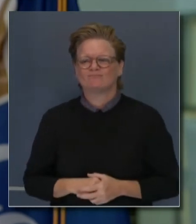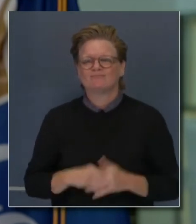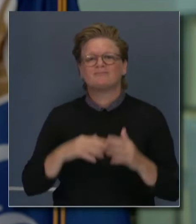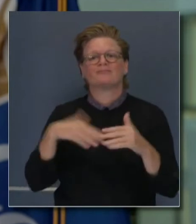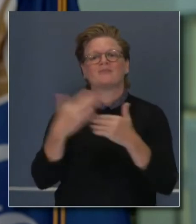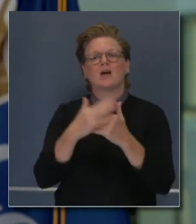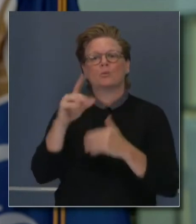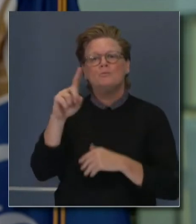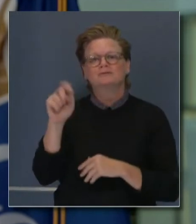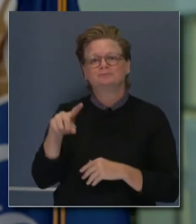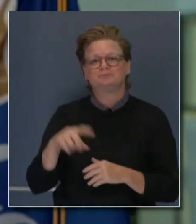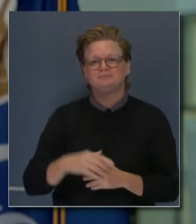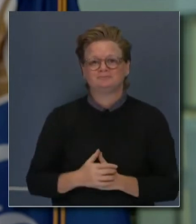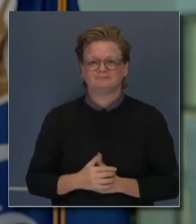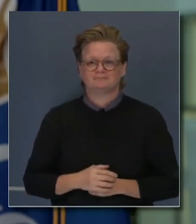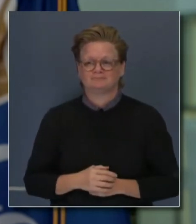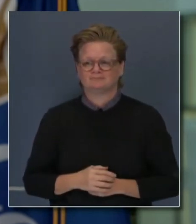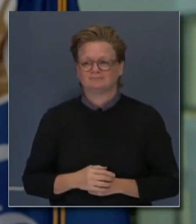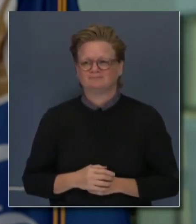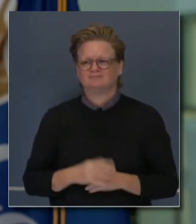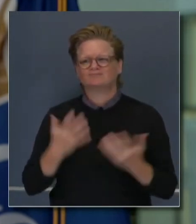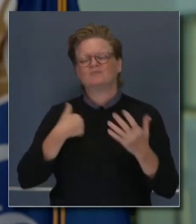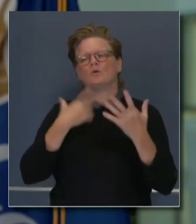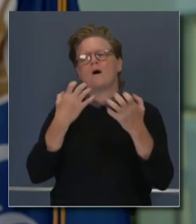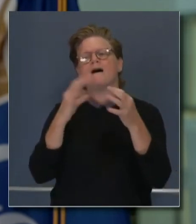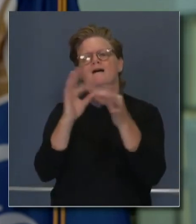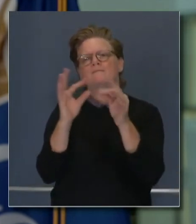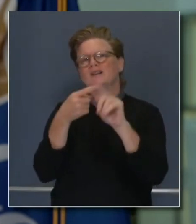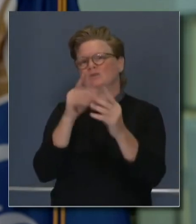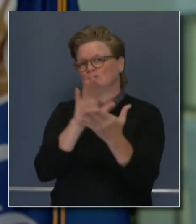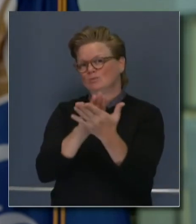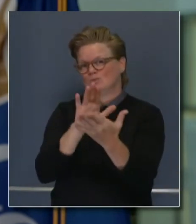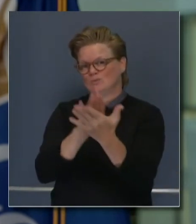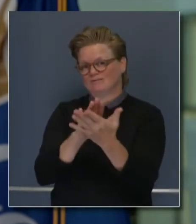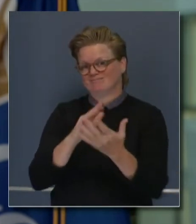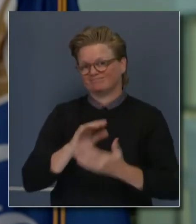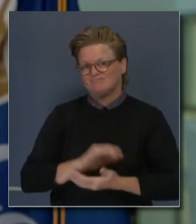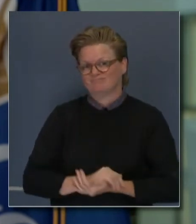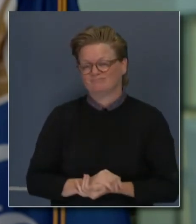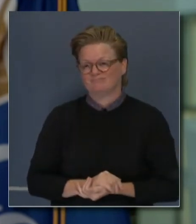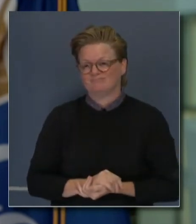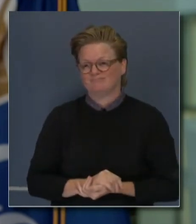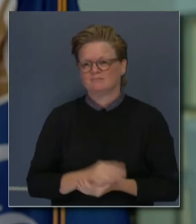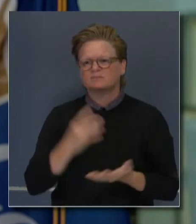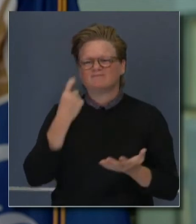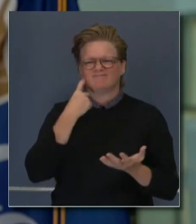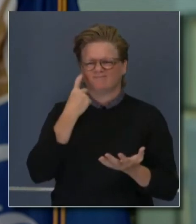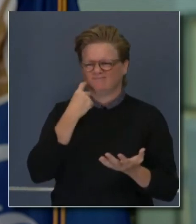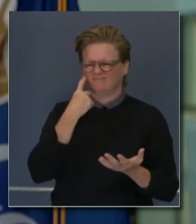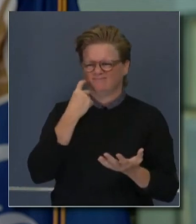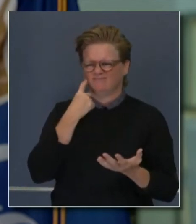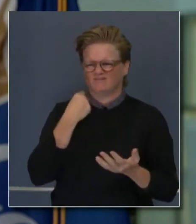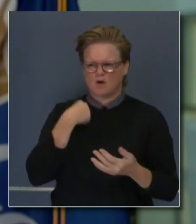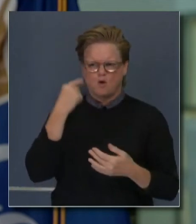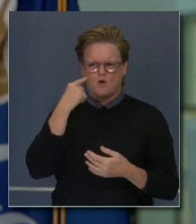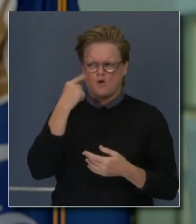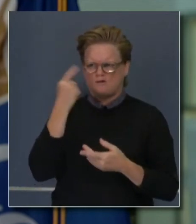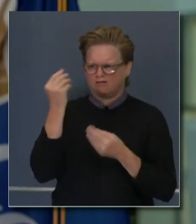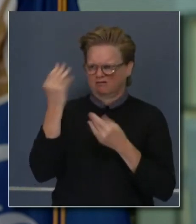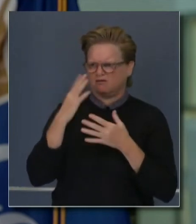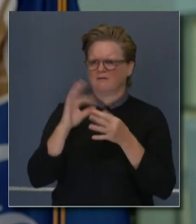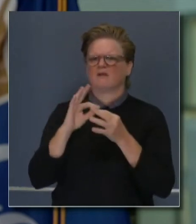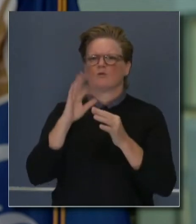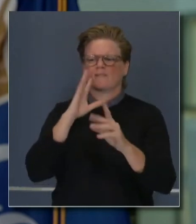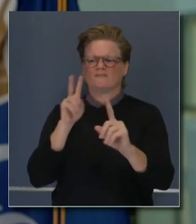just speaking about Emmanuel Schools in Reedley. They recently filed a lawsuit with the California